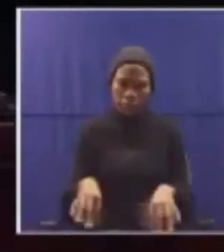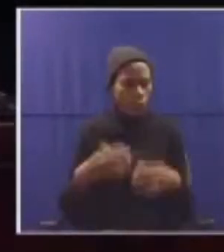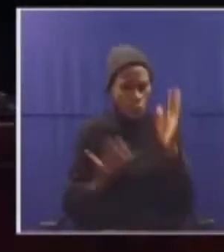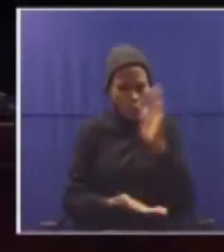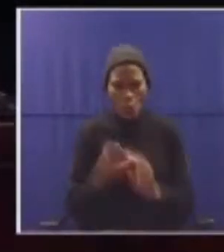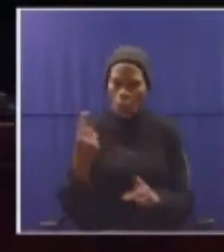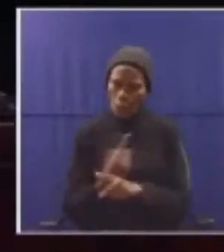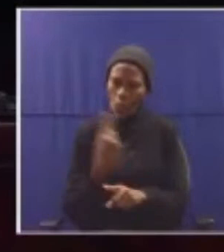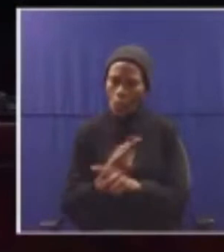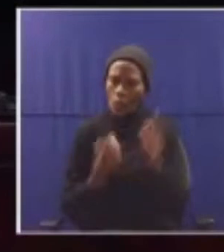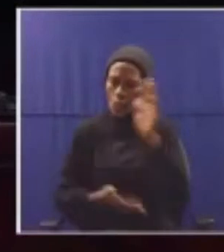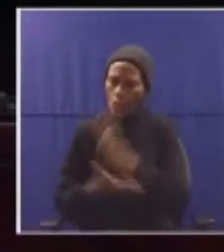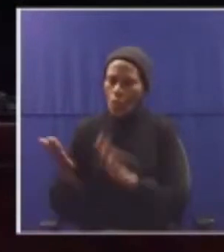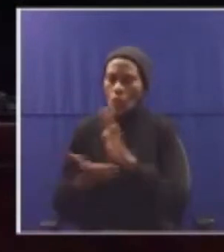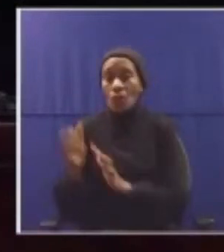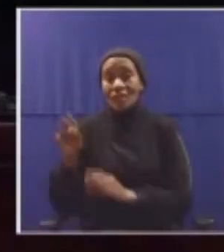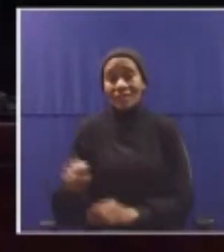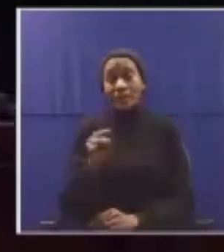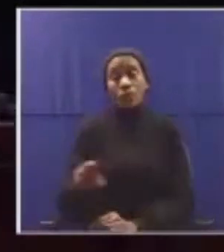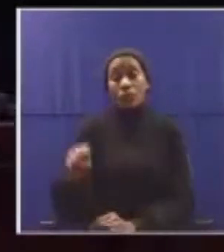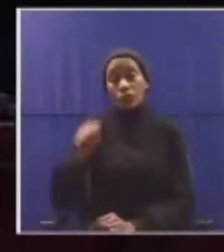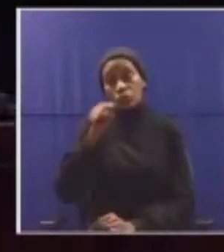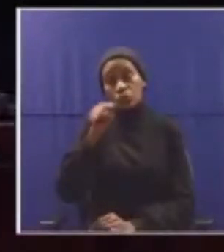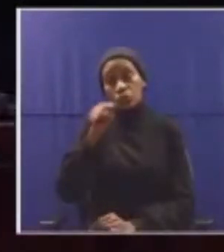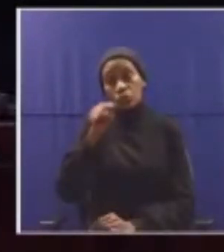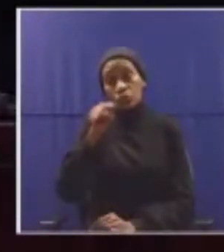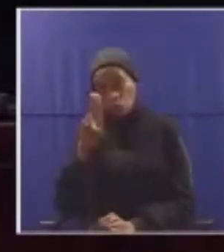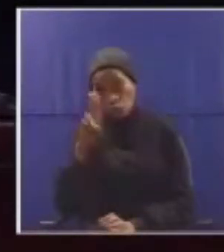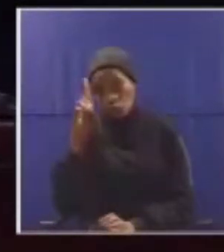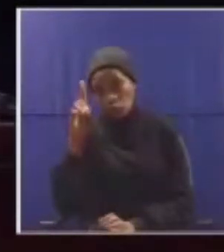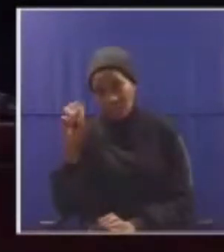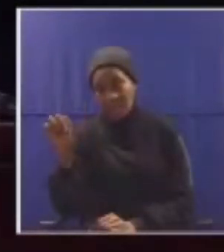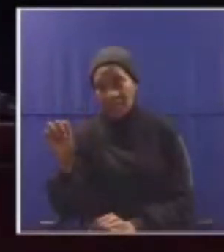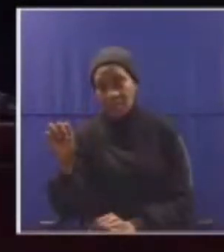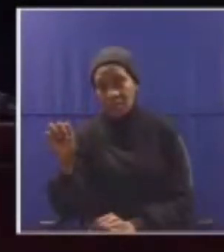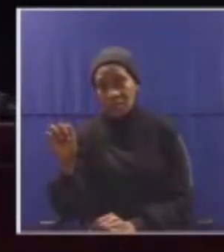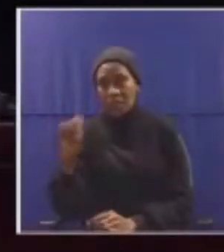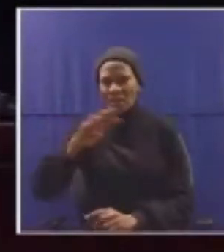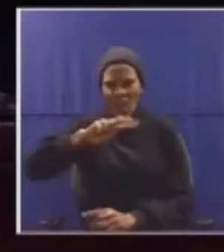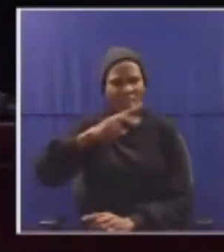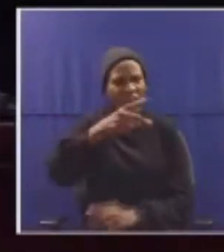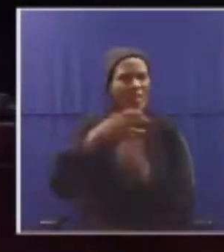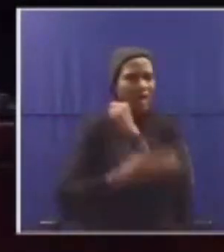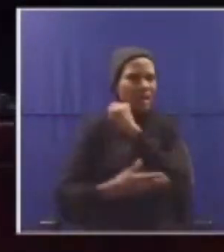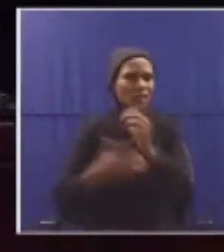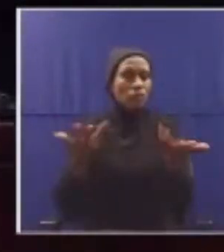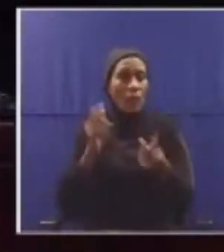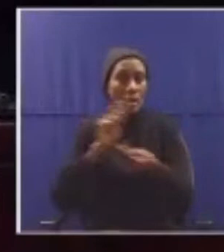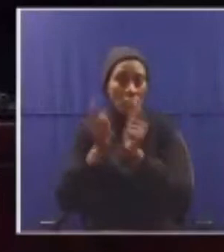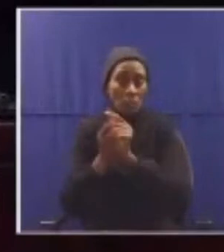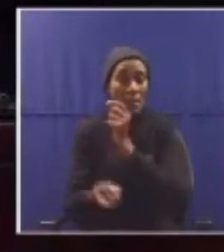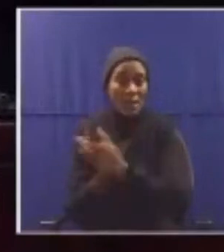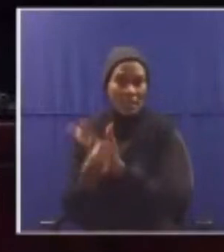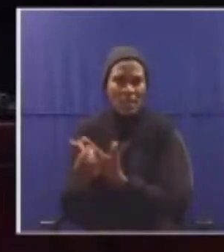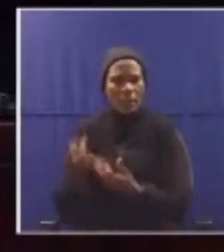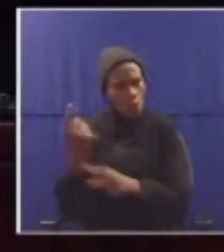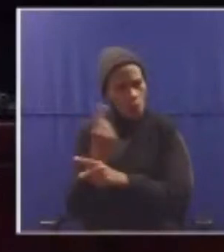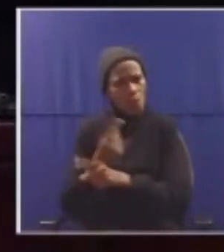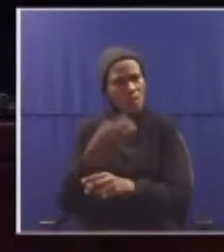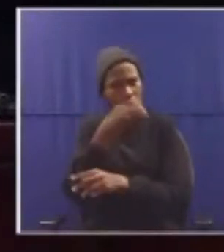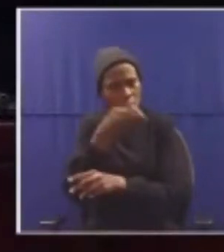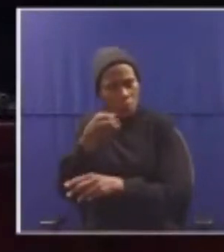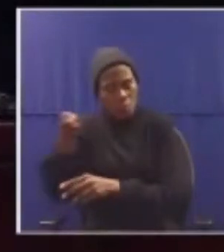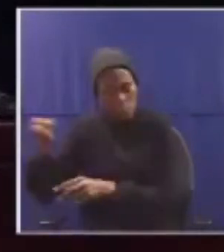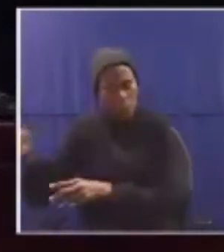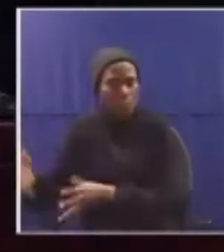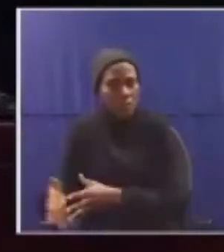South Sudan and other areas of conflicts in the continent. Of course, there was a challenge because with the advent